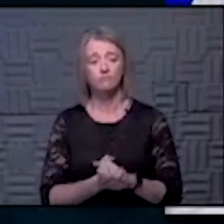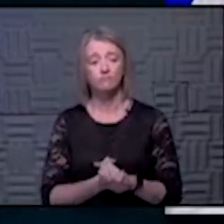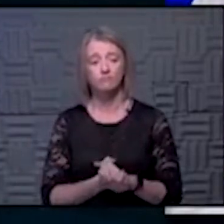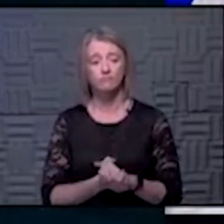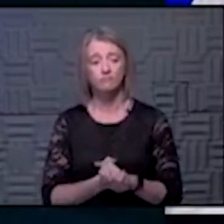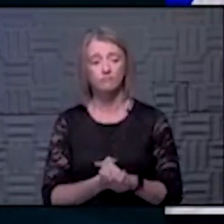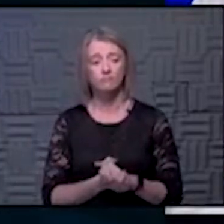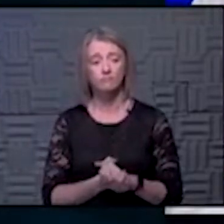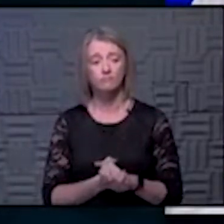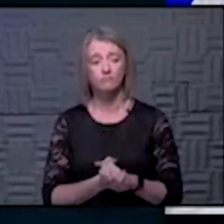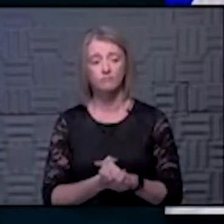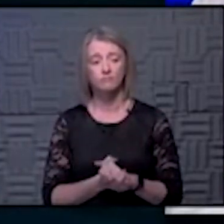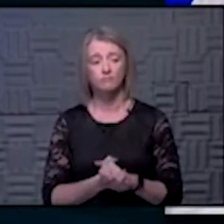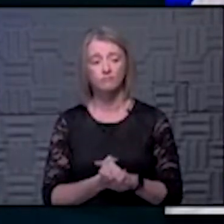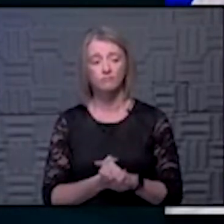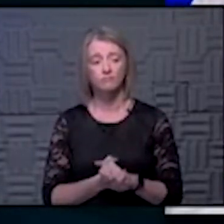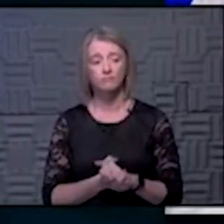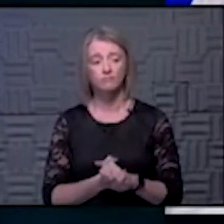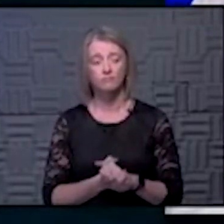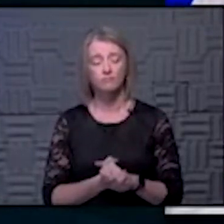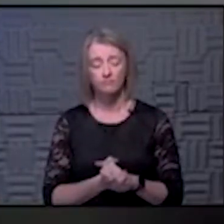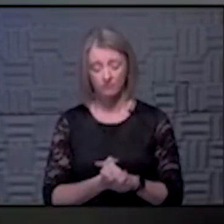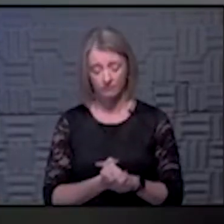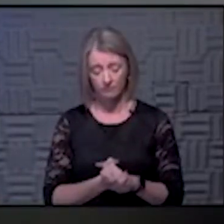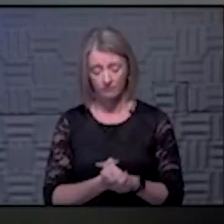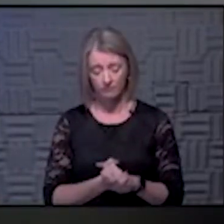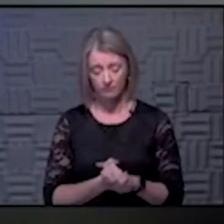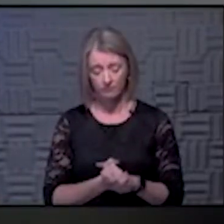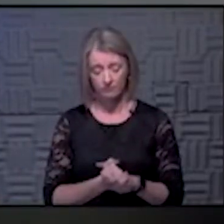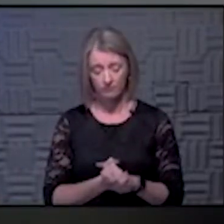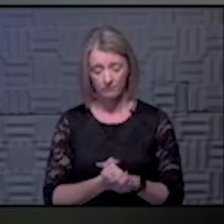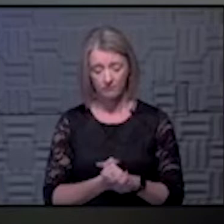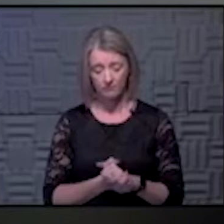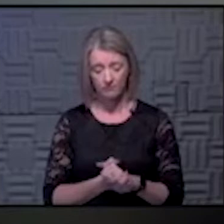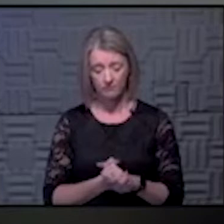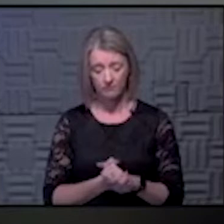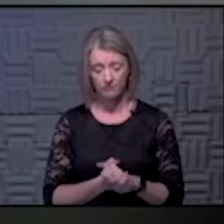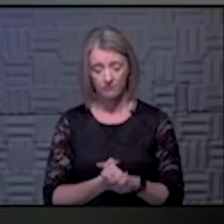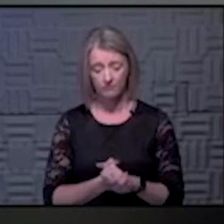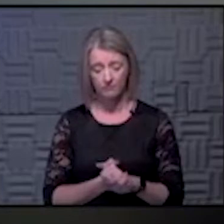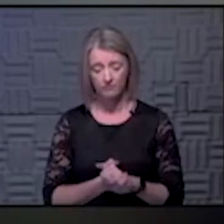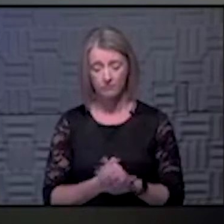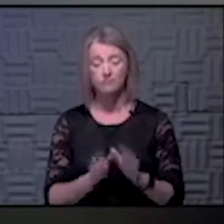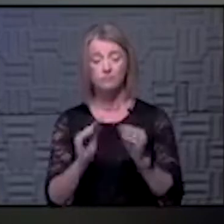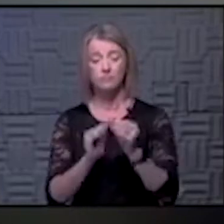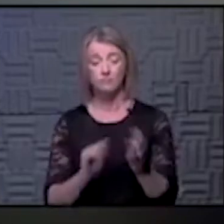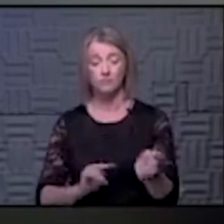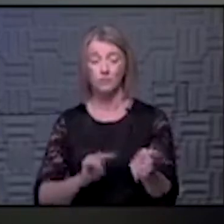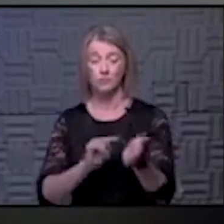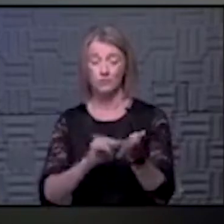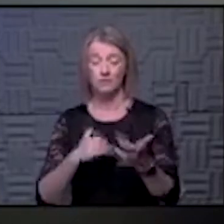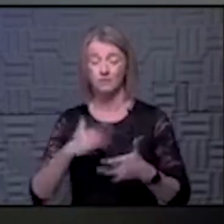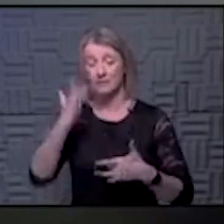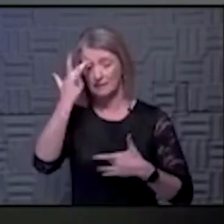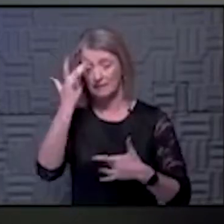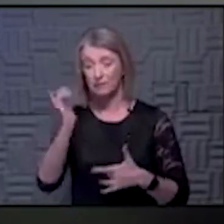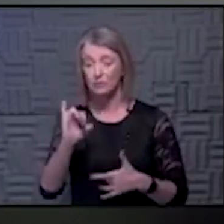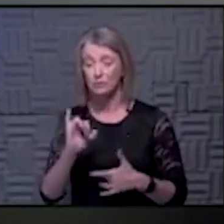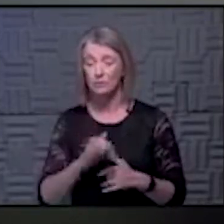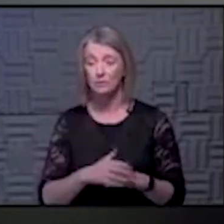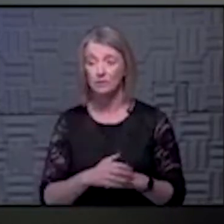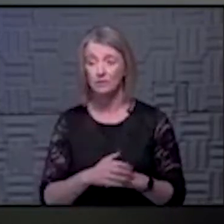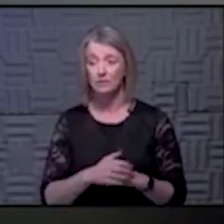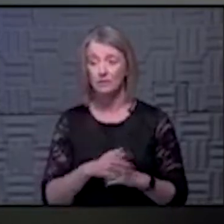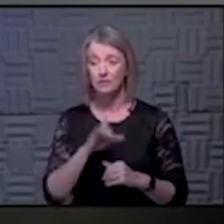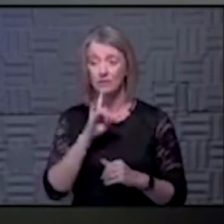to going overseas, but it is that work that's done. And, more nurses have been killed in this pandemic than nurses in World War I. So